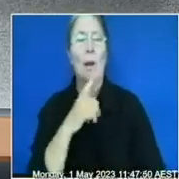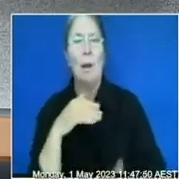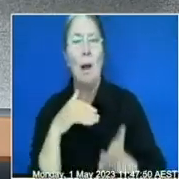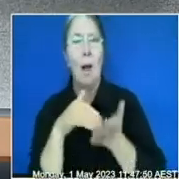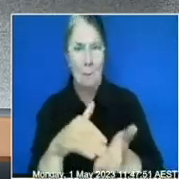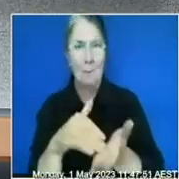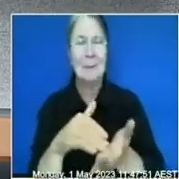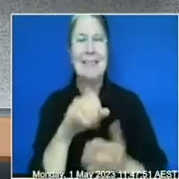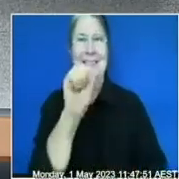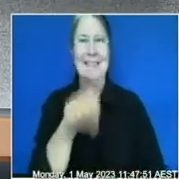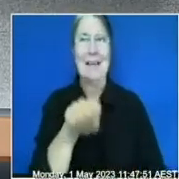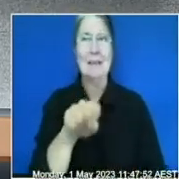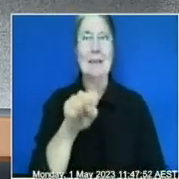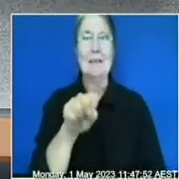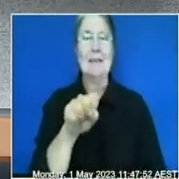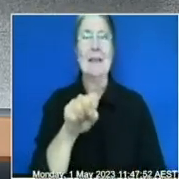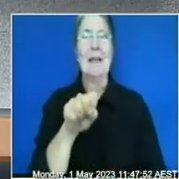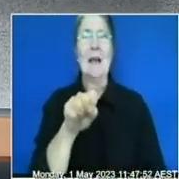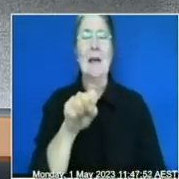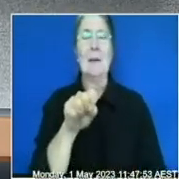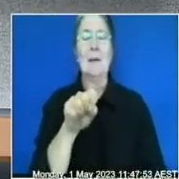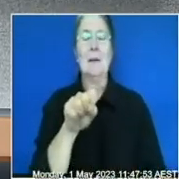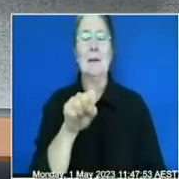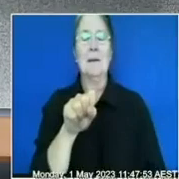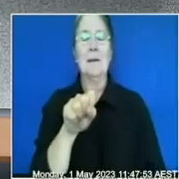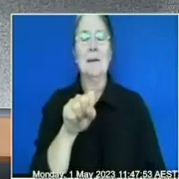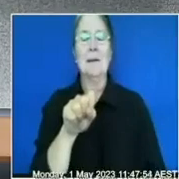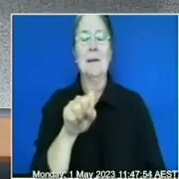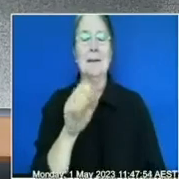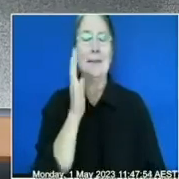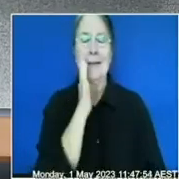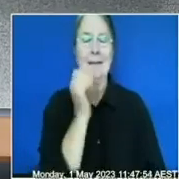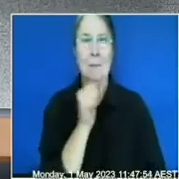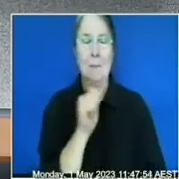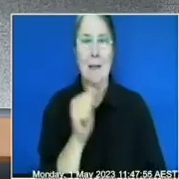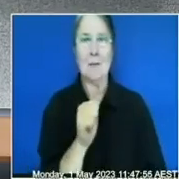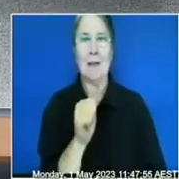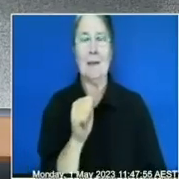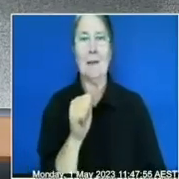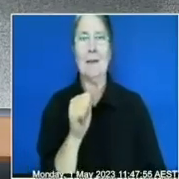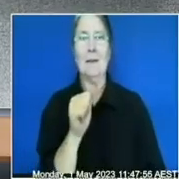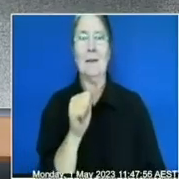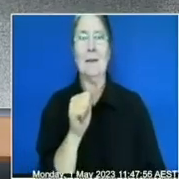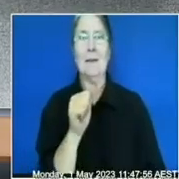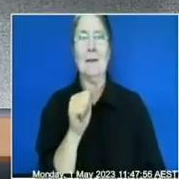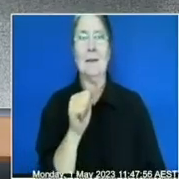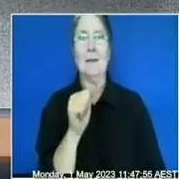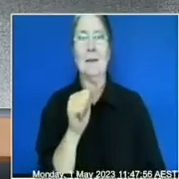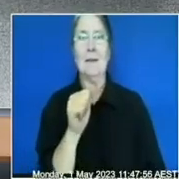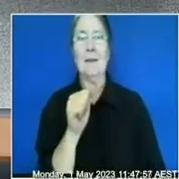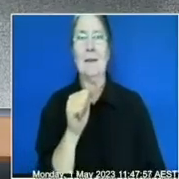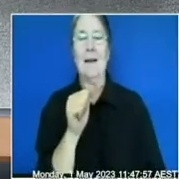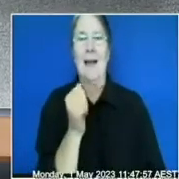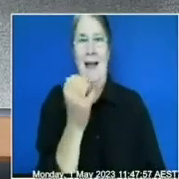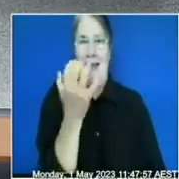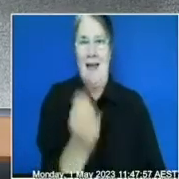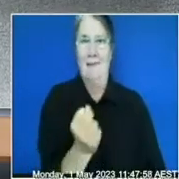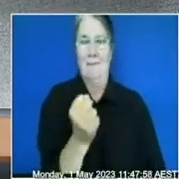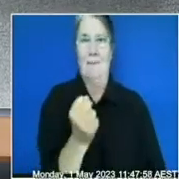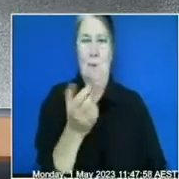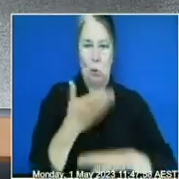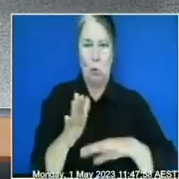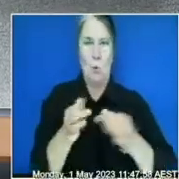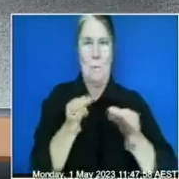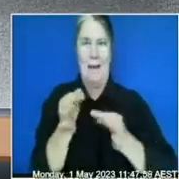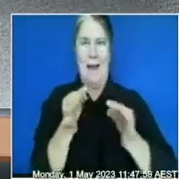other community safety risk or health risk, that they may either leave that person in place or contact an outreach worker